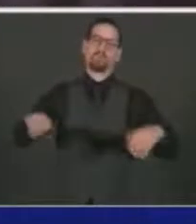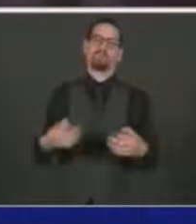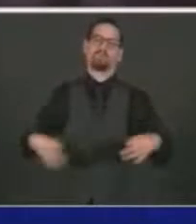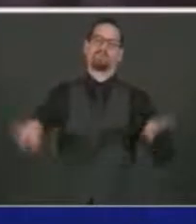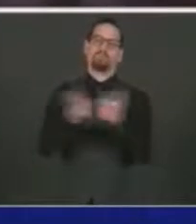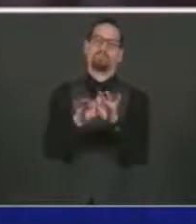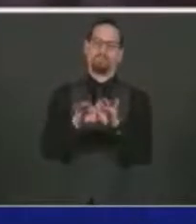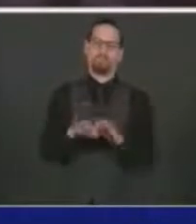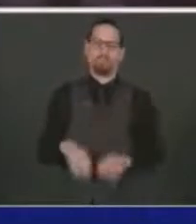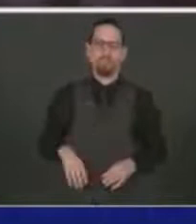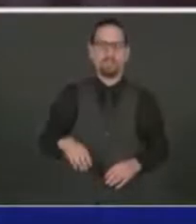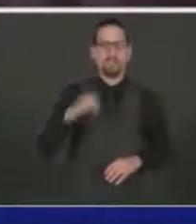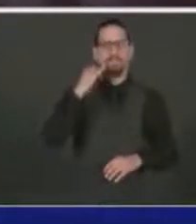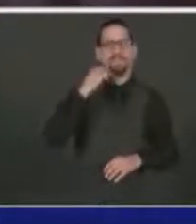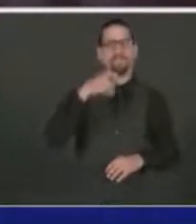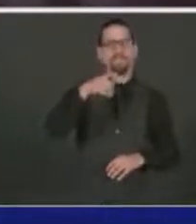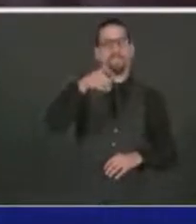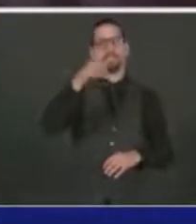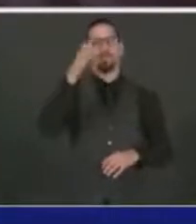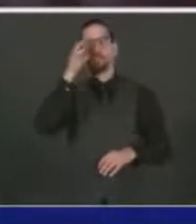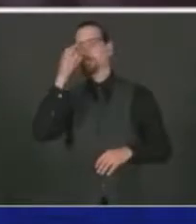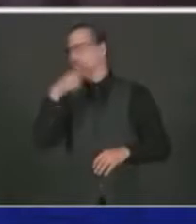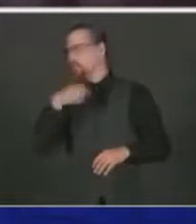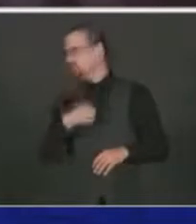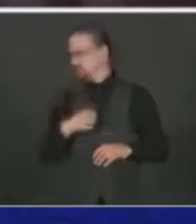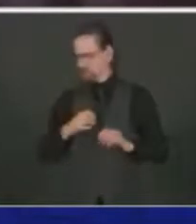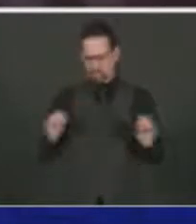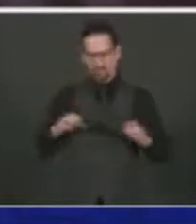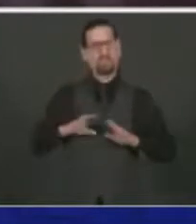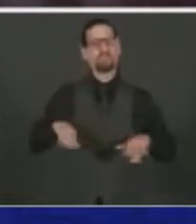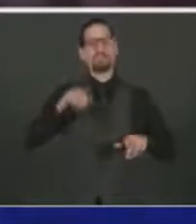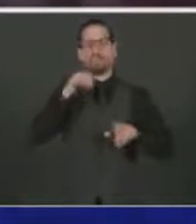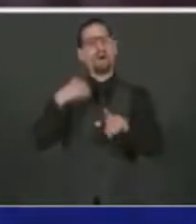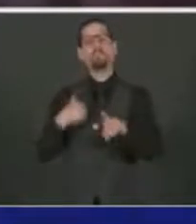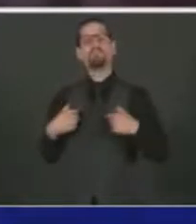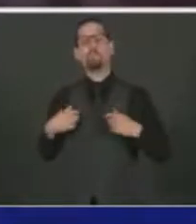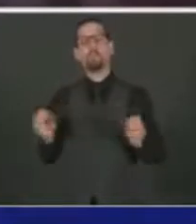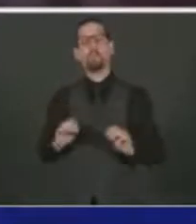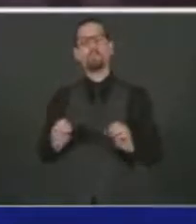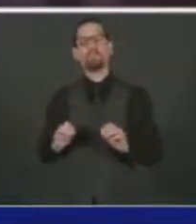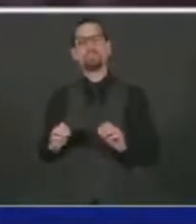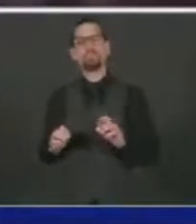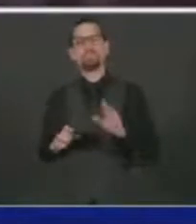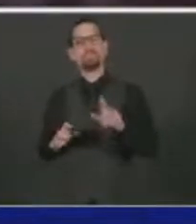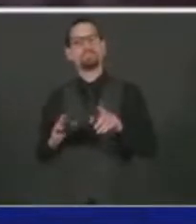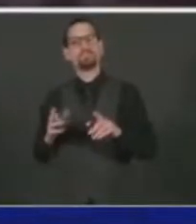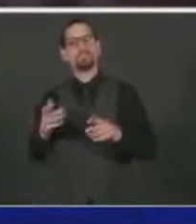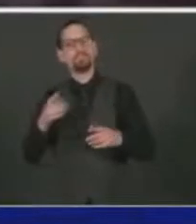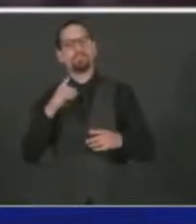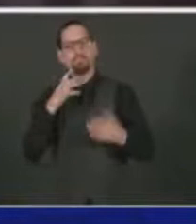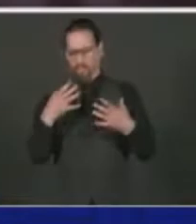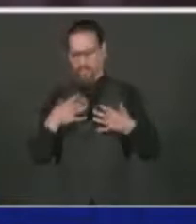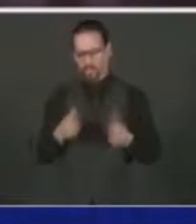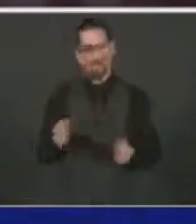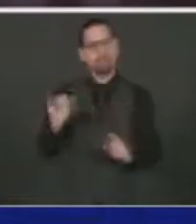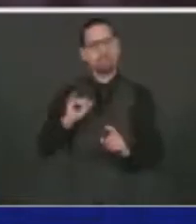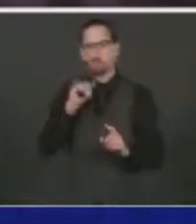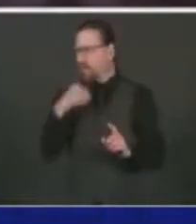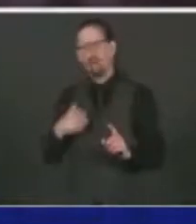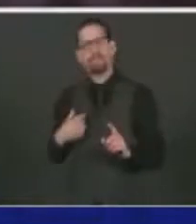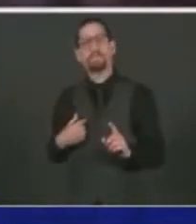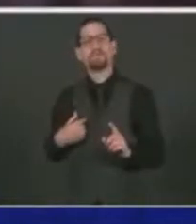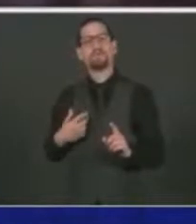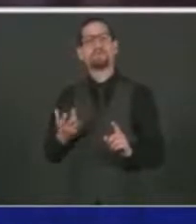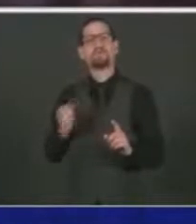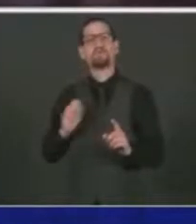health insurance, which is very unusual, but we don't want anyone to fall through the cracks, give us a call. Call the health